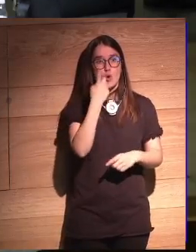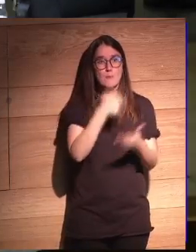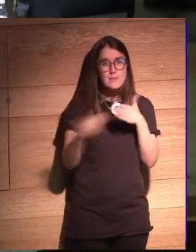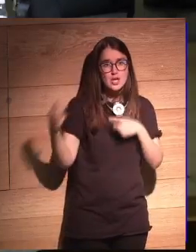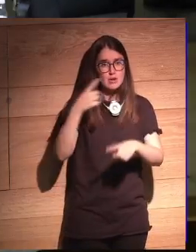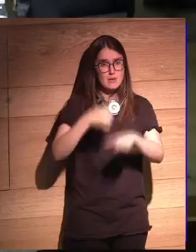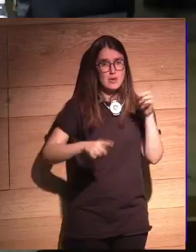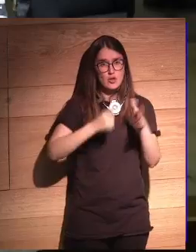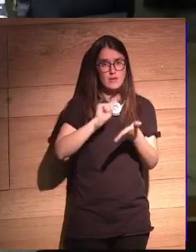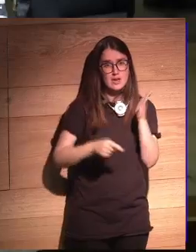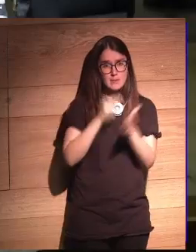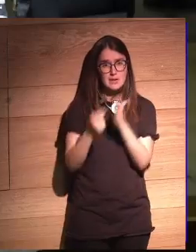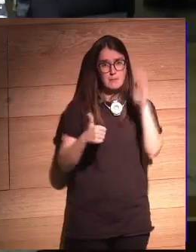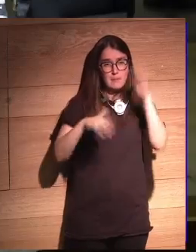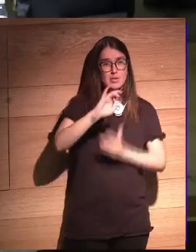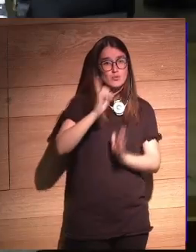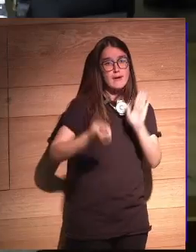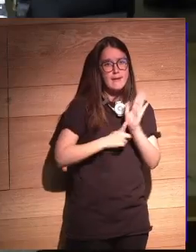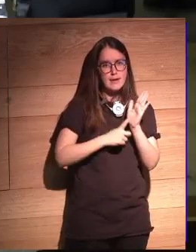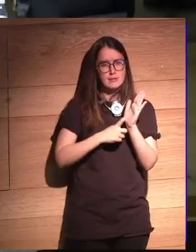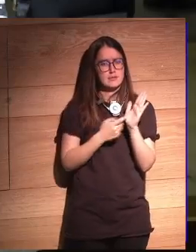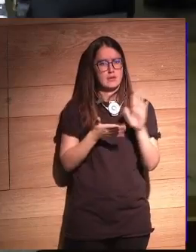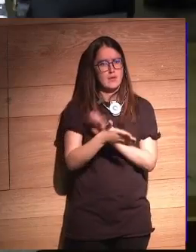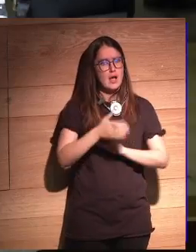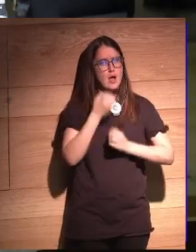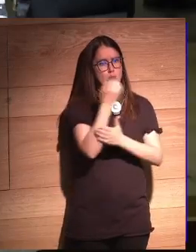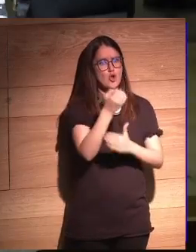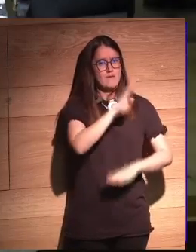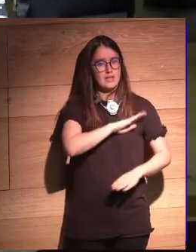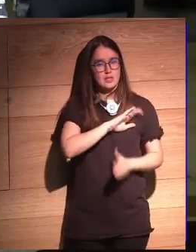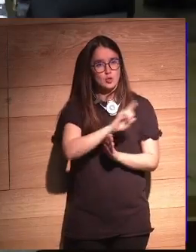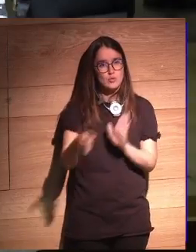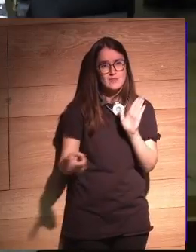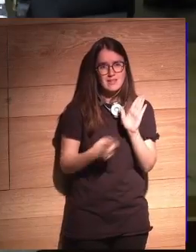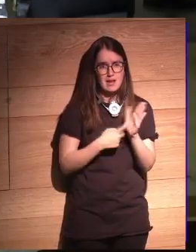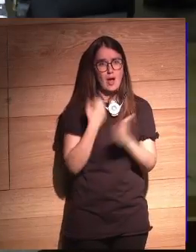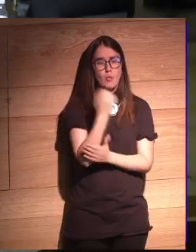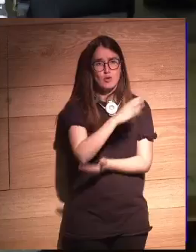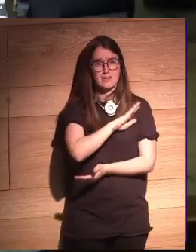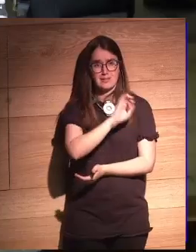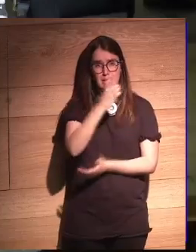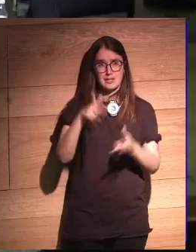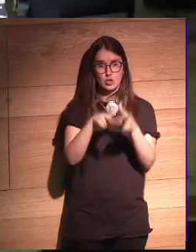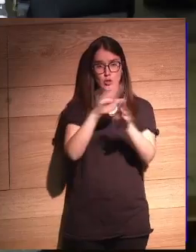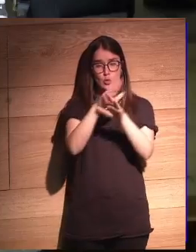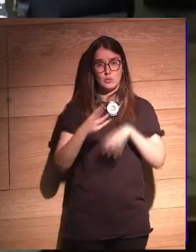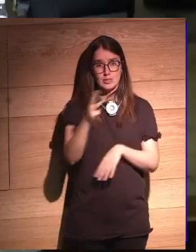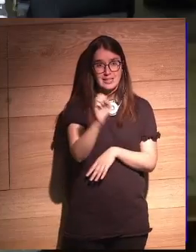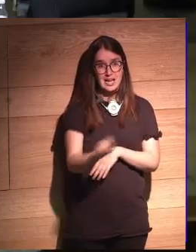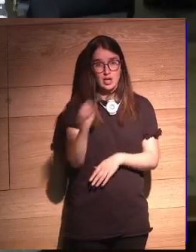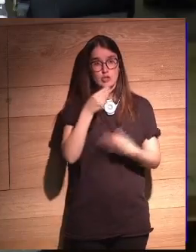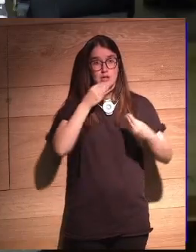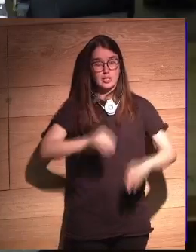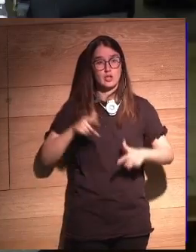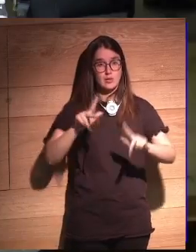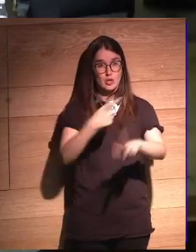changes that wanted had a backup of over 1.5 million signatures. And it